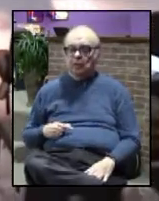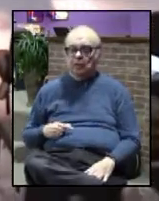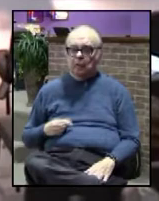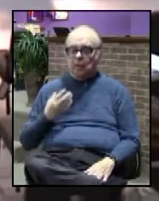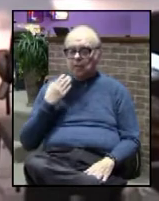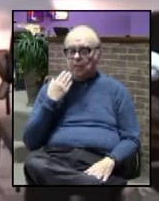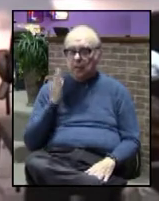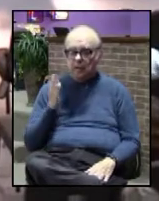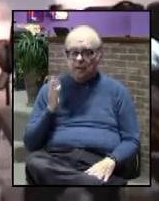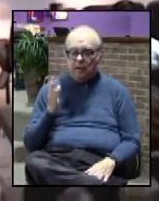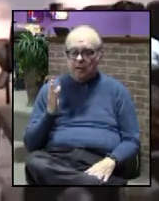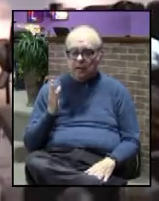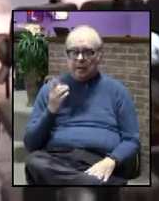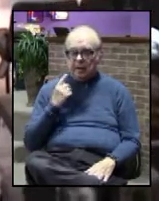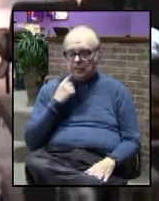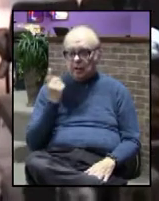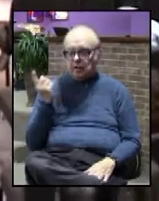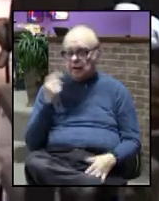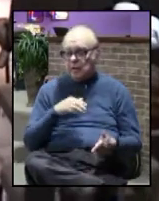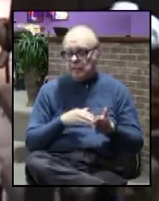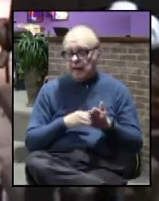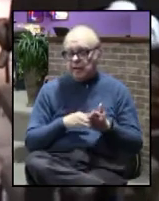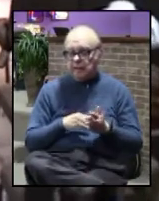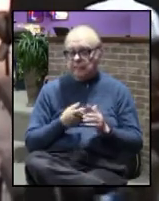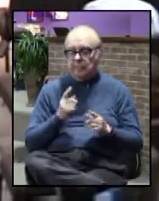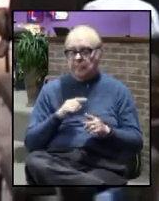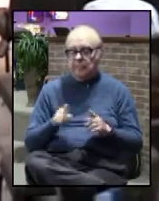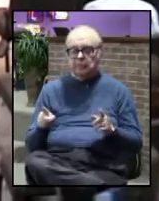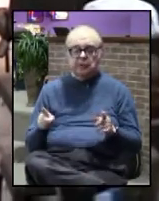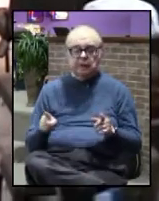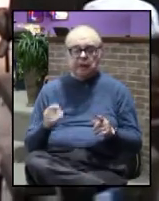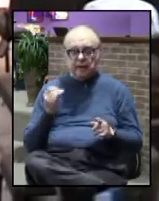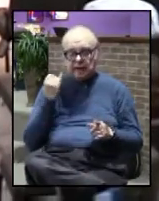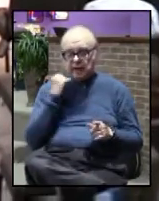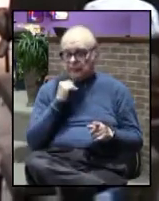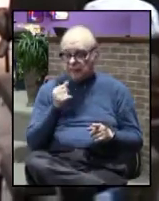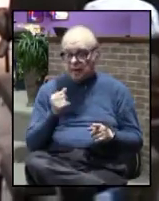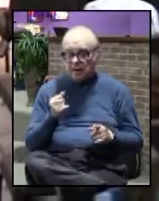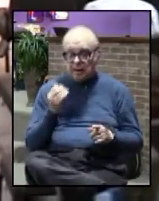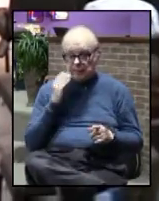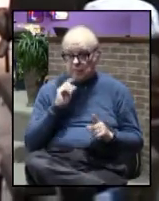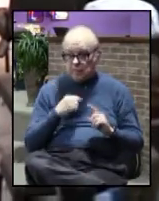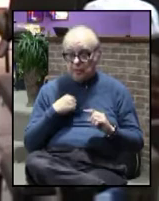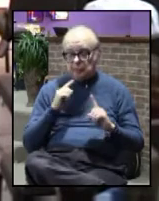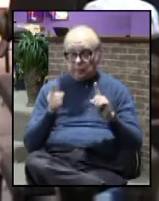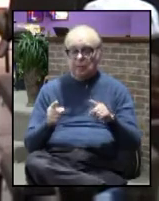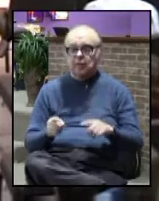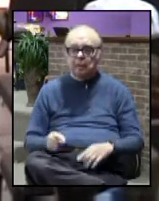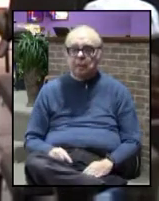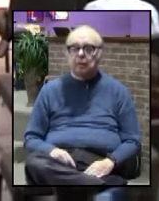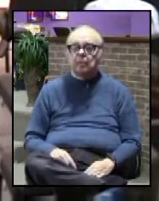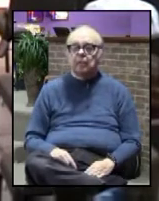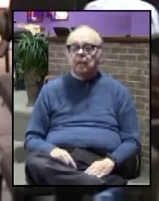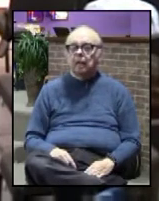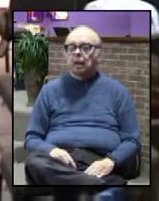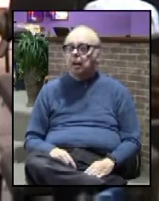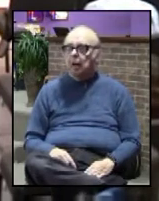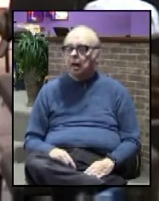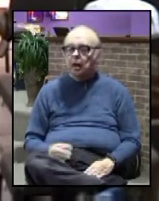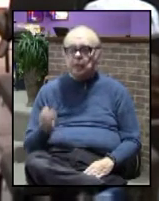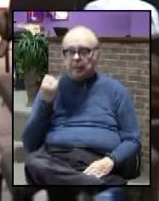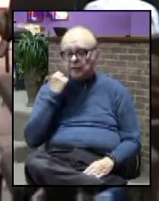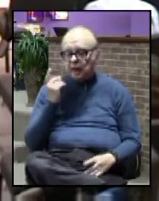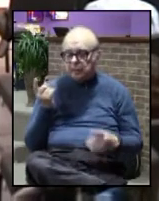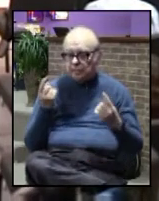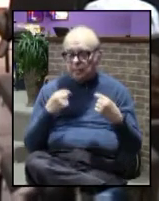I don't know if I'm going to come back from this one. And if I don't, I know where I'm headed. And if